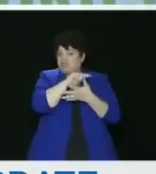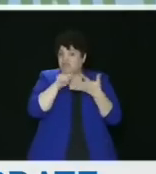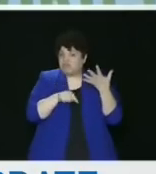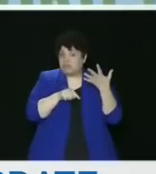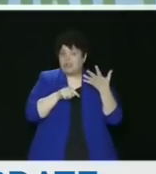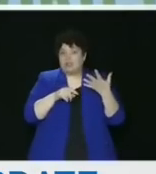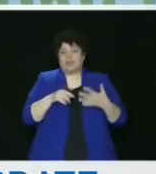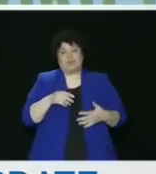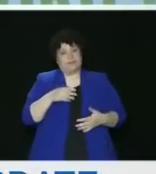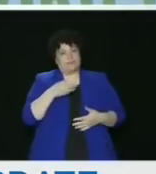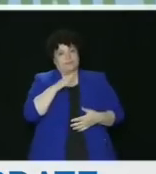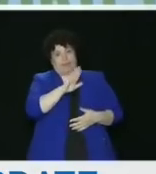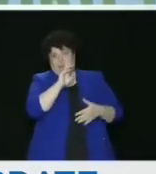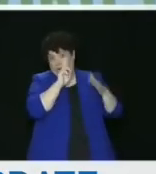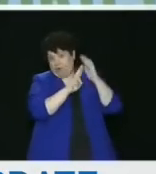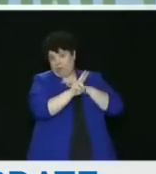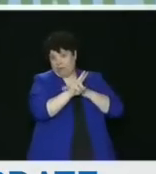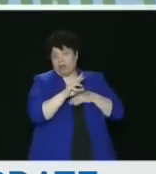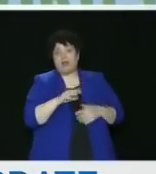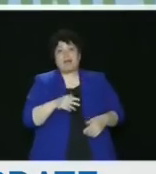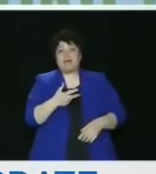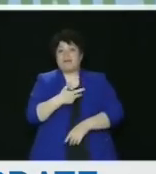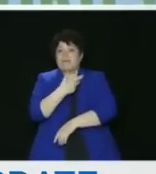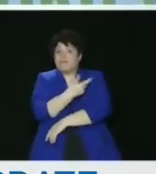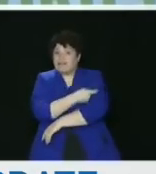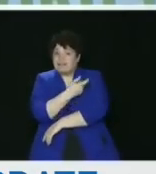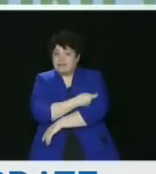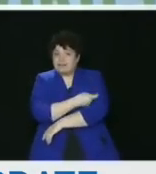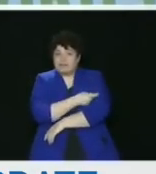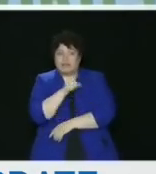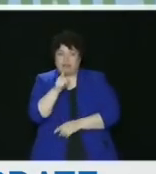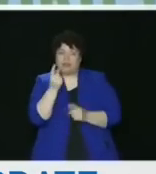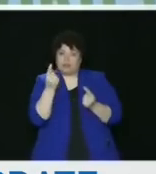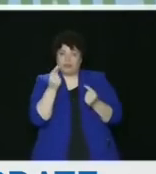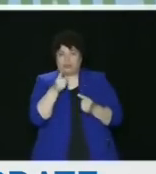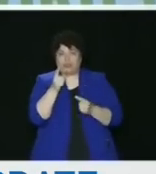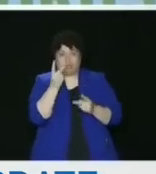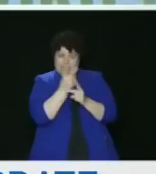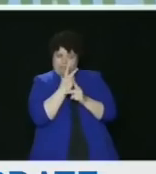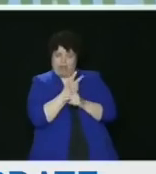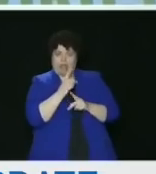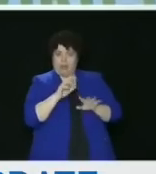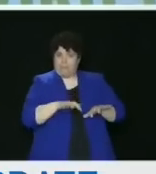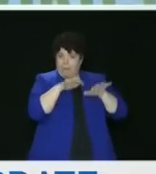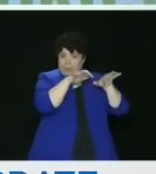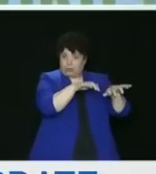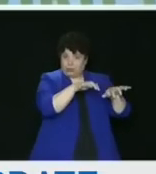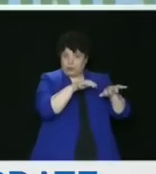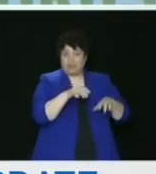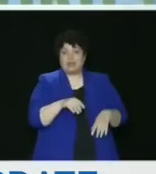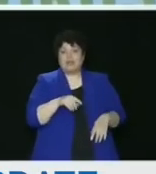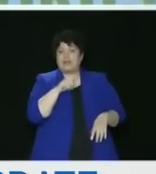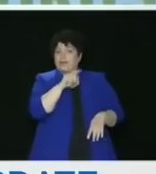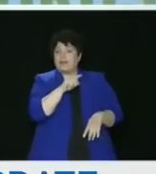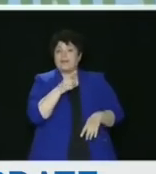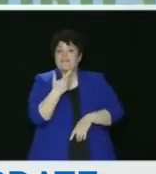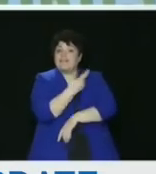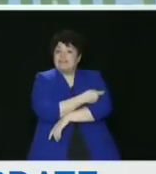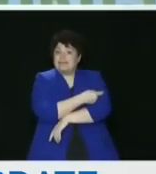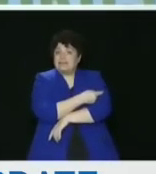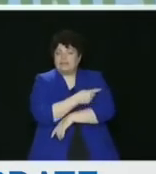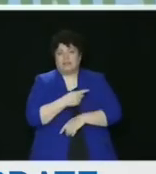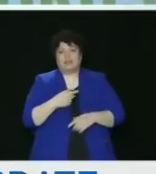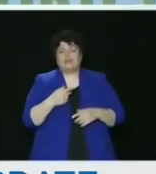say is these are vaccines. You can look at it at the population level, but they're extremely good at preventing serious